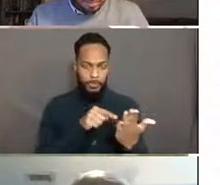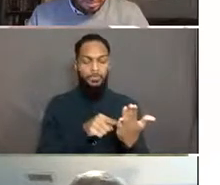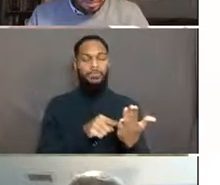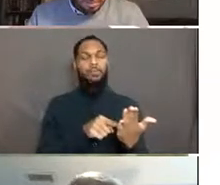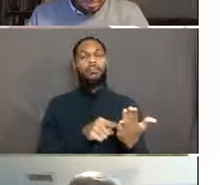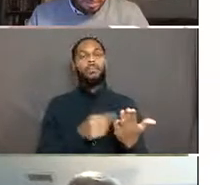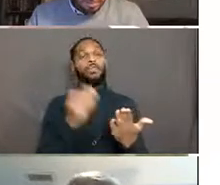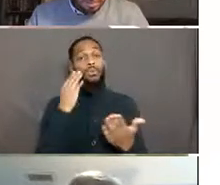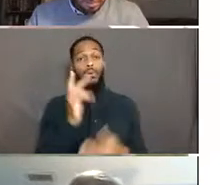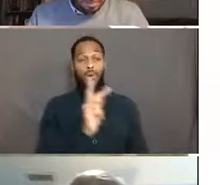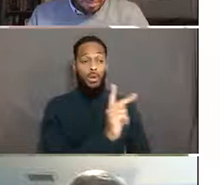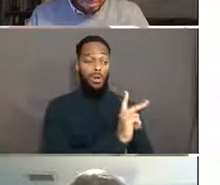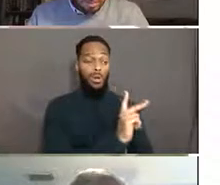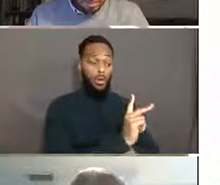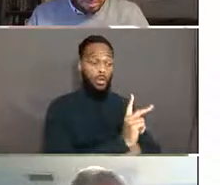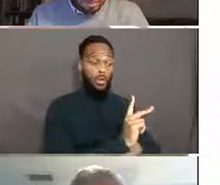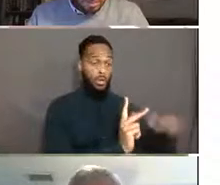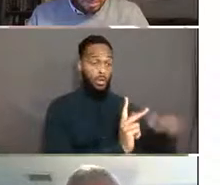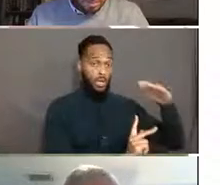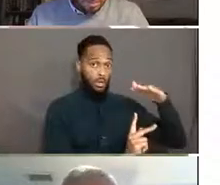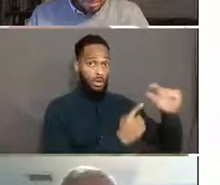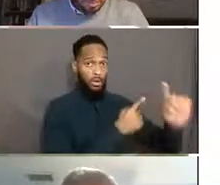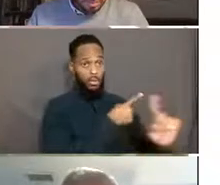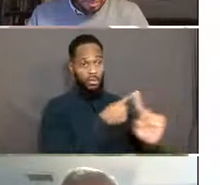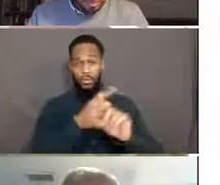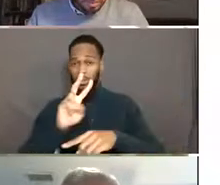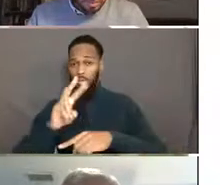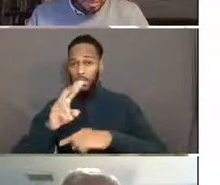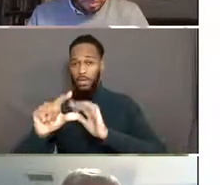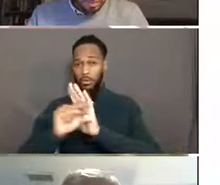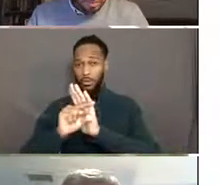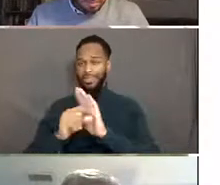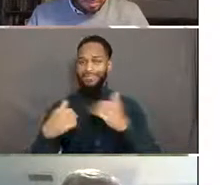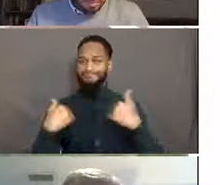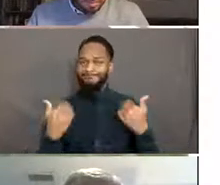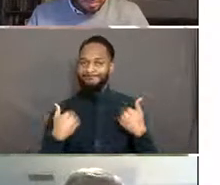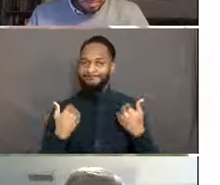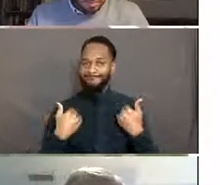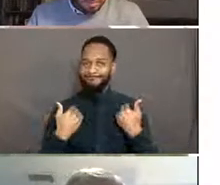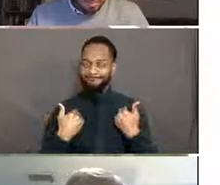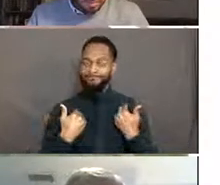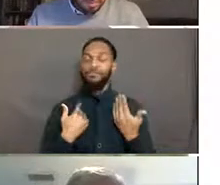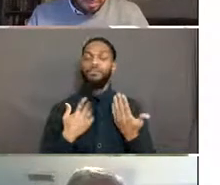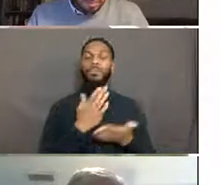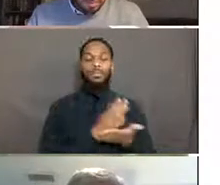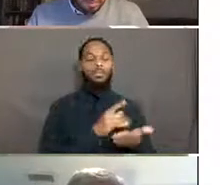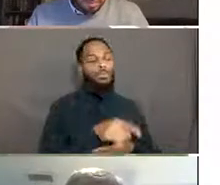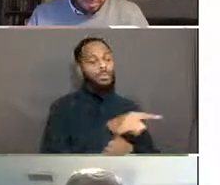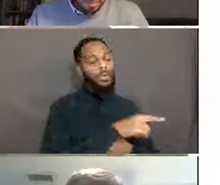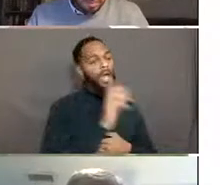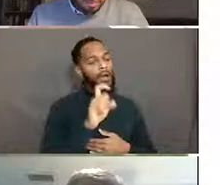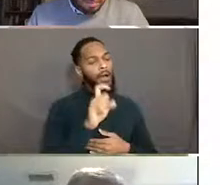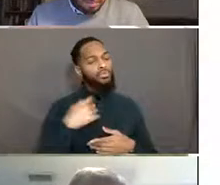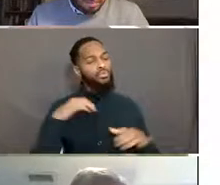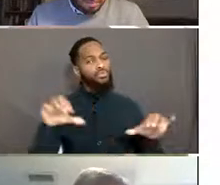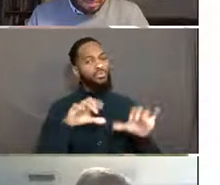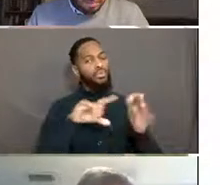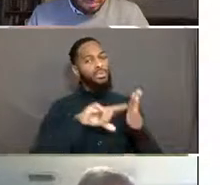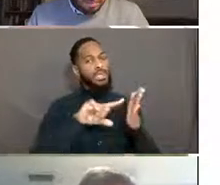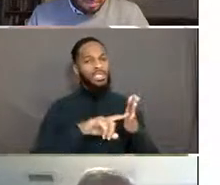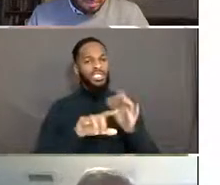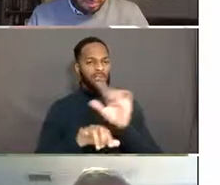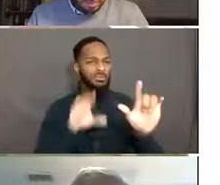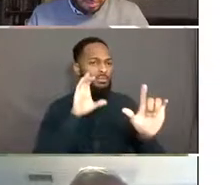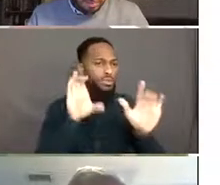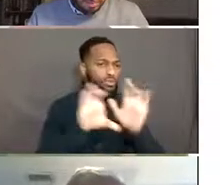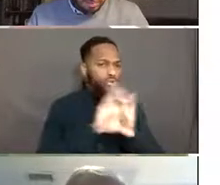through second grade students, those are young ones, many of them might have to do the check like you see in the left-hand side.